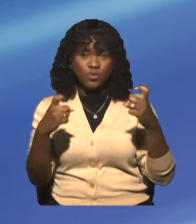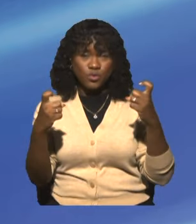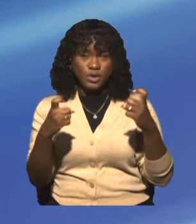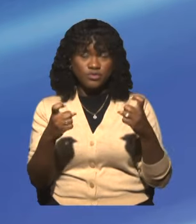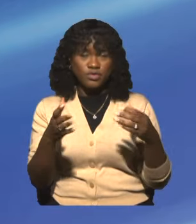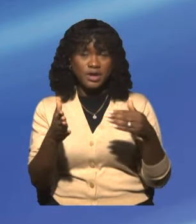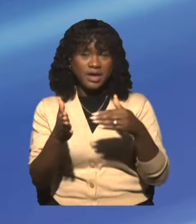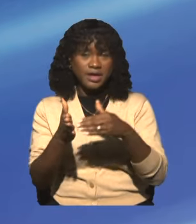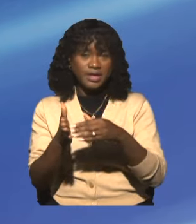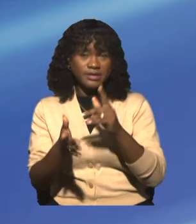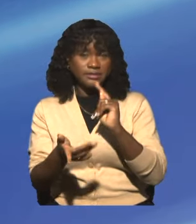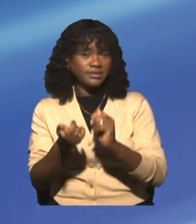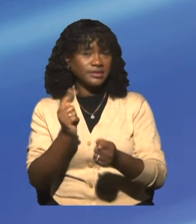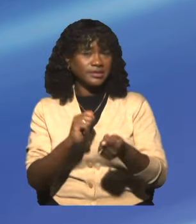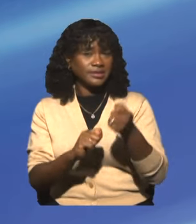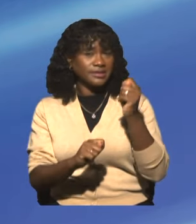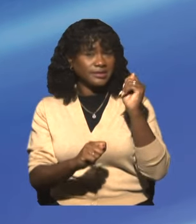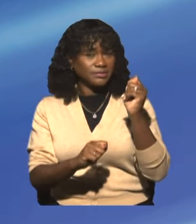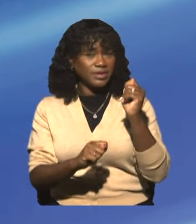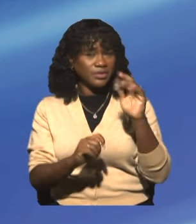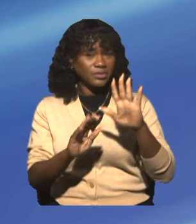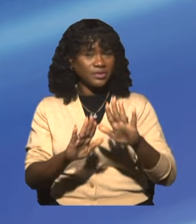While Justin Greaves led a 7-wicket Leeward Island Hurricanes victory over the Trinidad and Tobago Red Force at the Brian Lara Cricket Academy